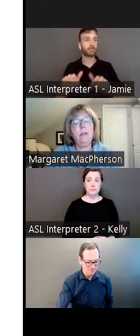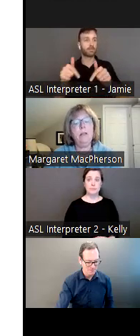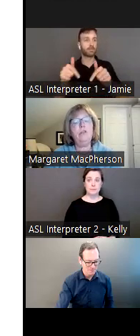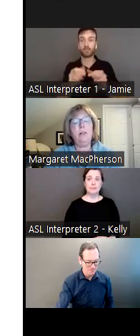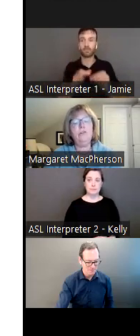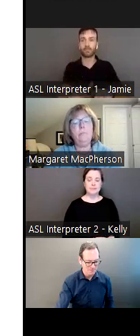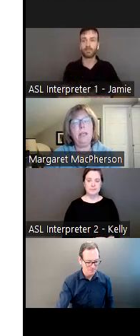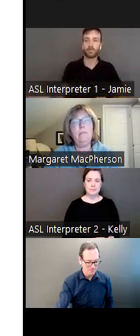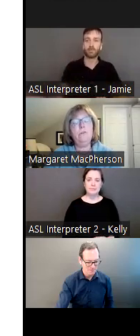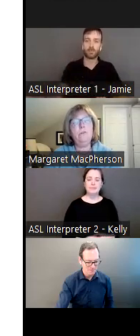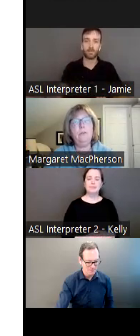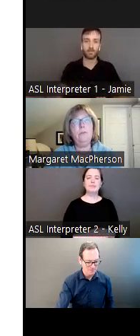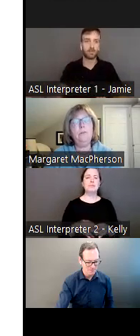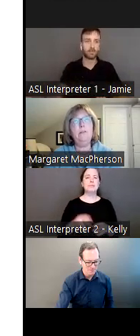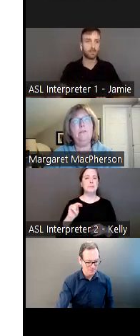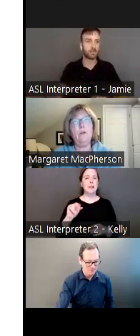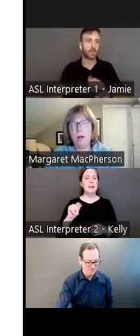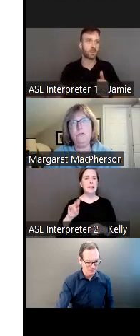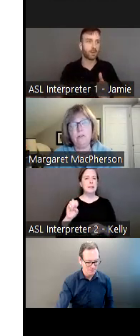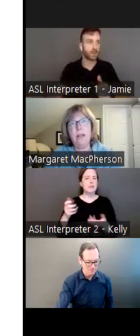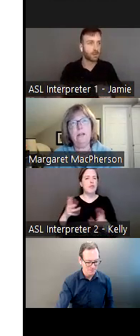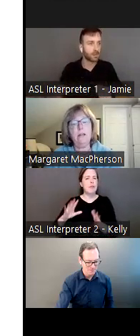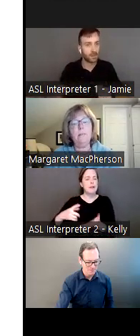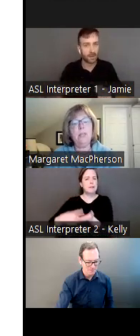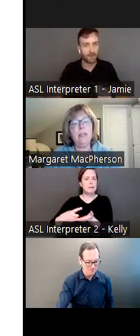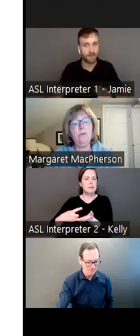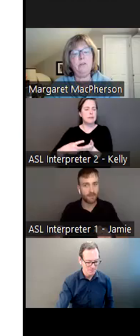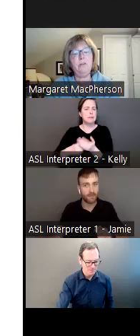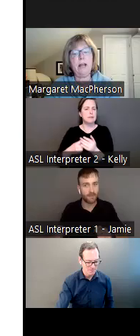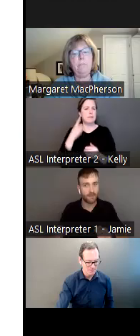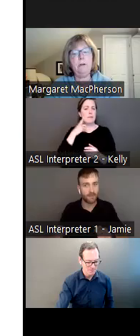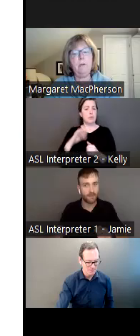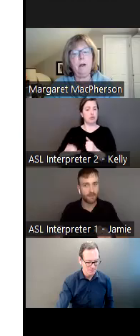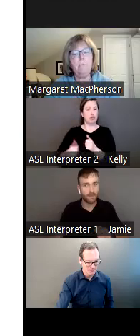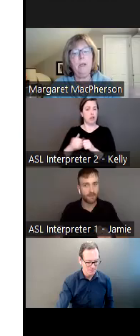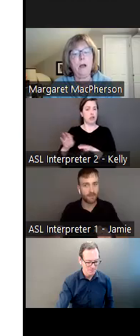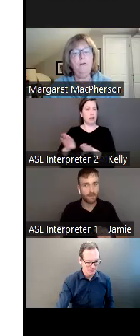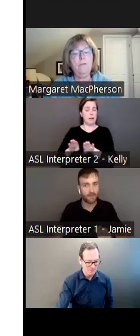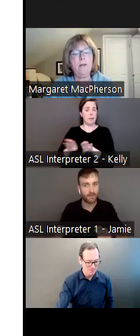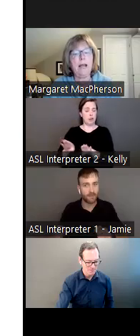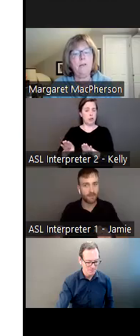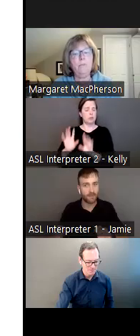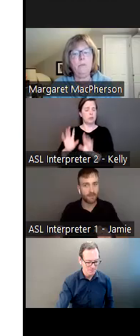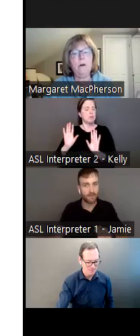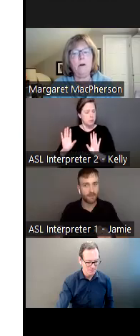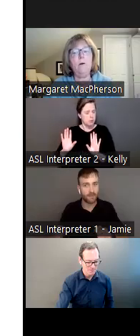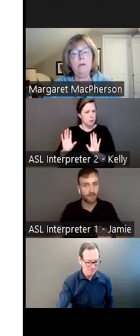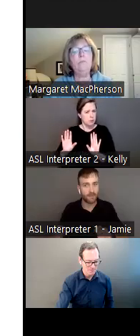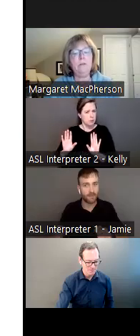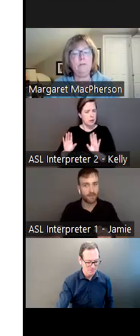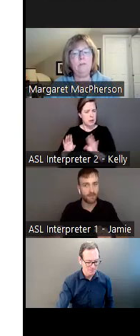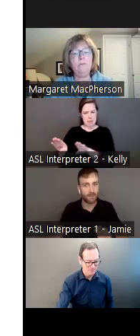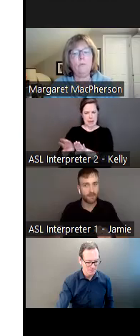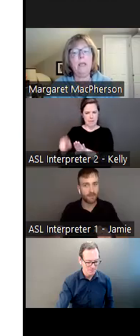about looking at challenging behaviors with this sense of understanding that behavior doesn't happen out of a vacuum. There are